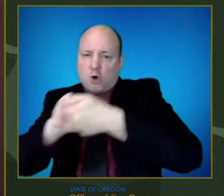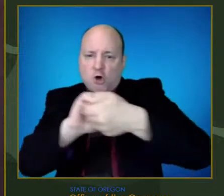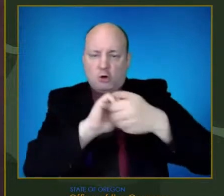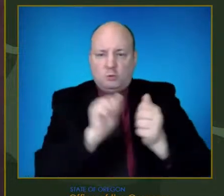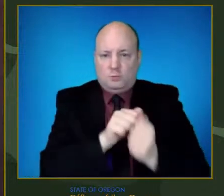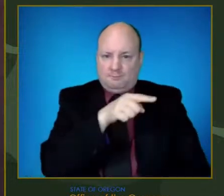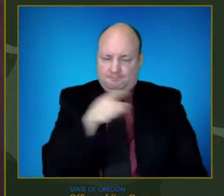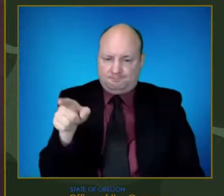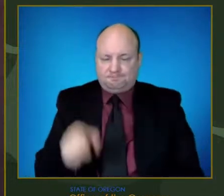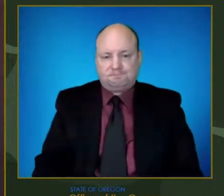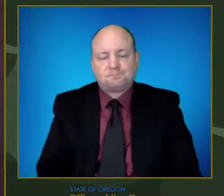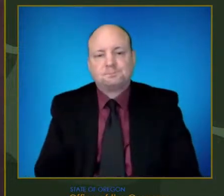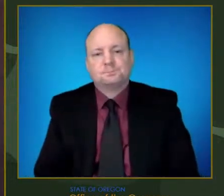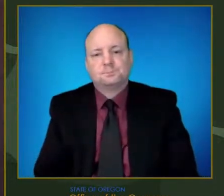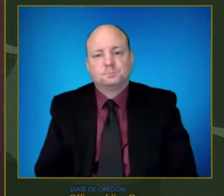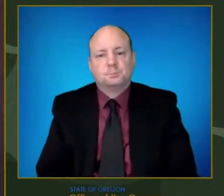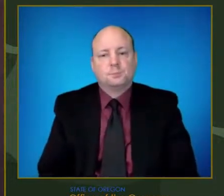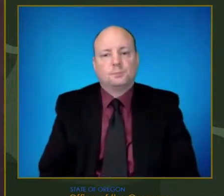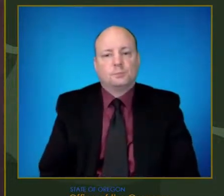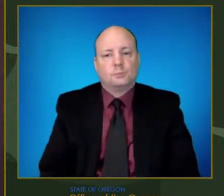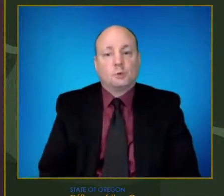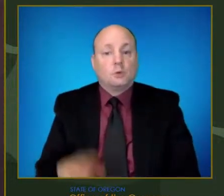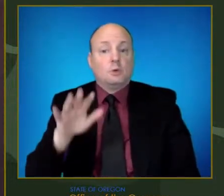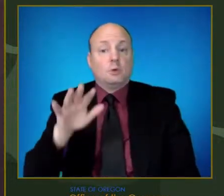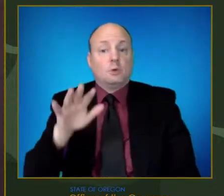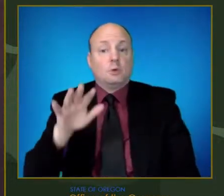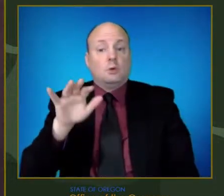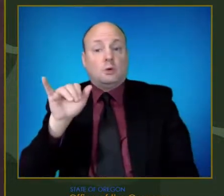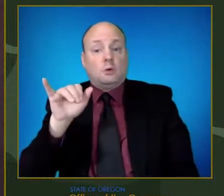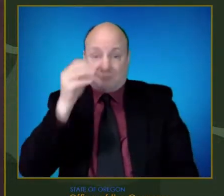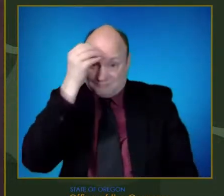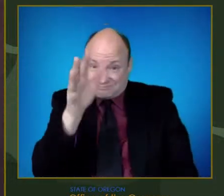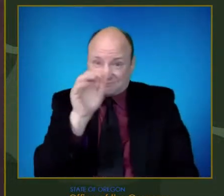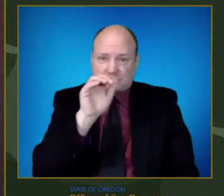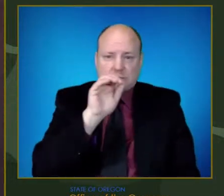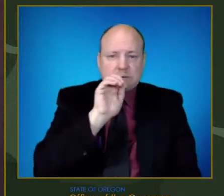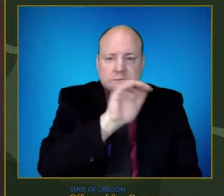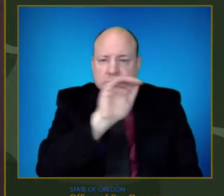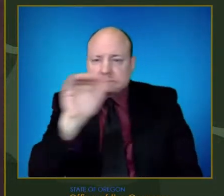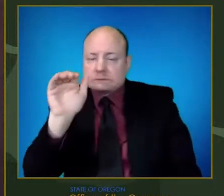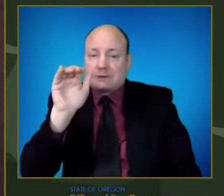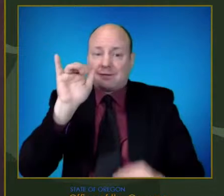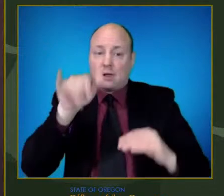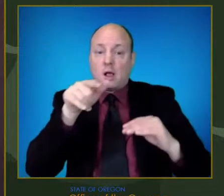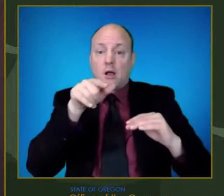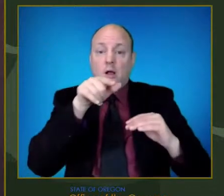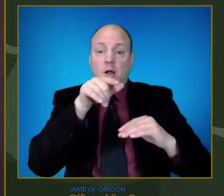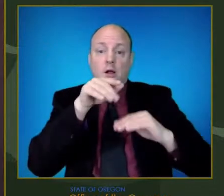with reminding everyone over the age of 16 to sign up at